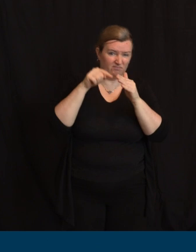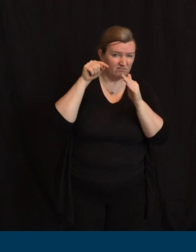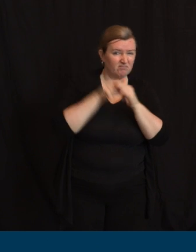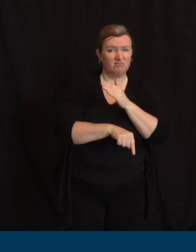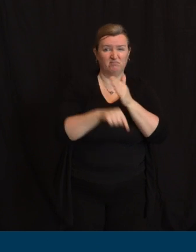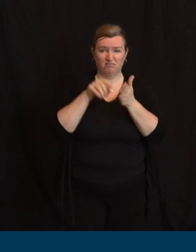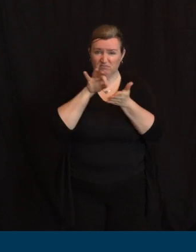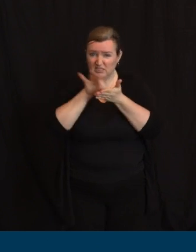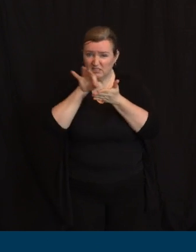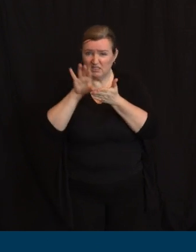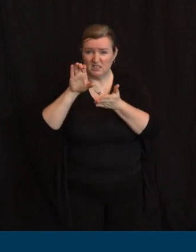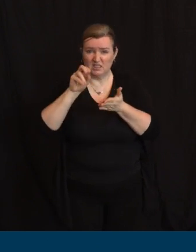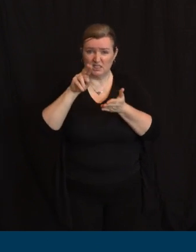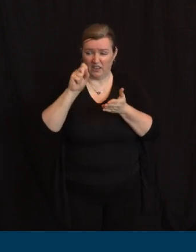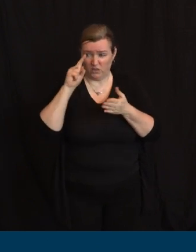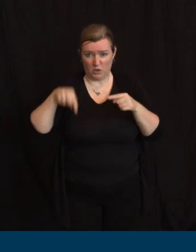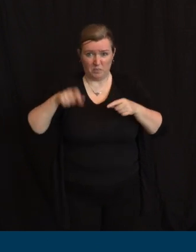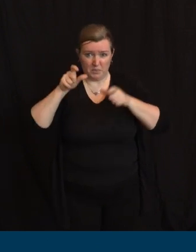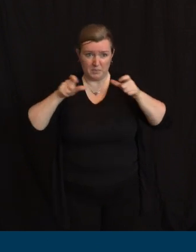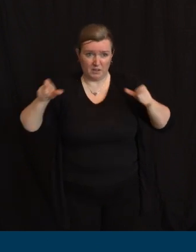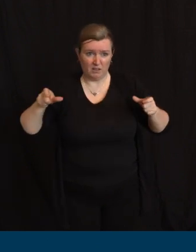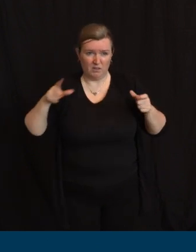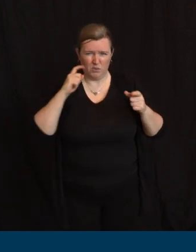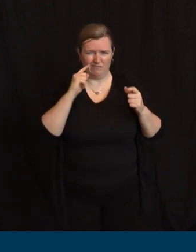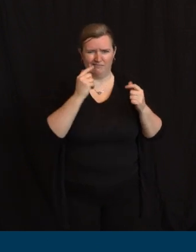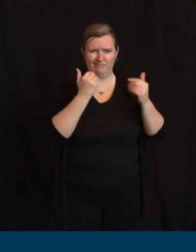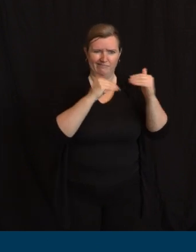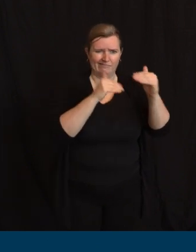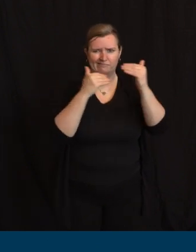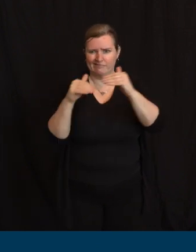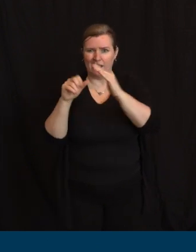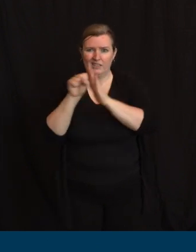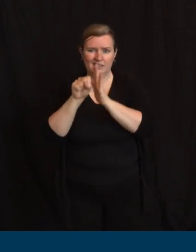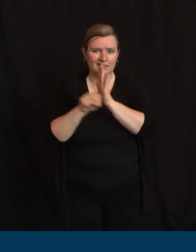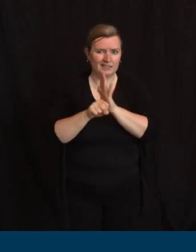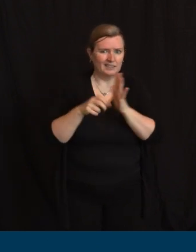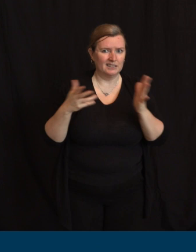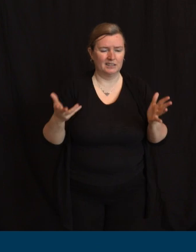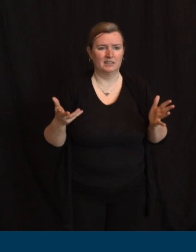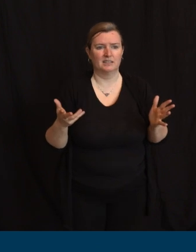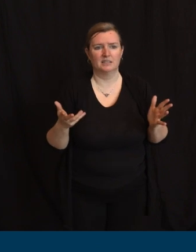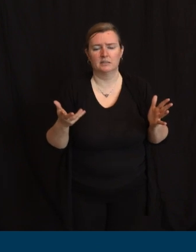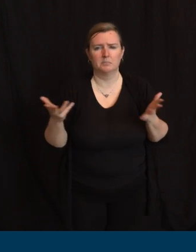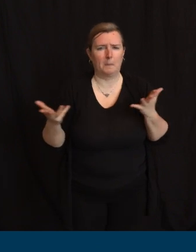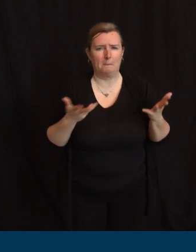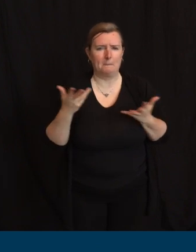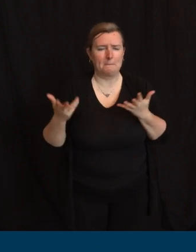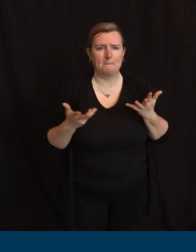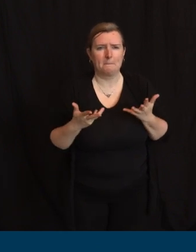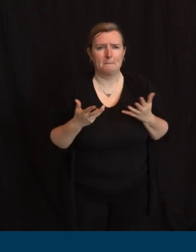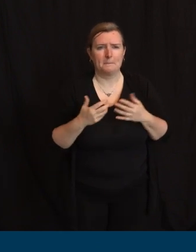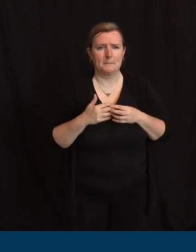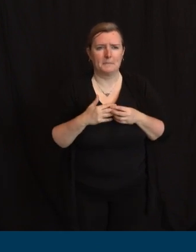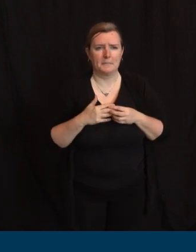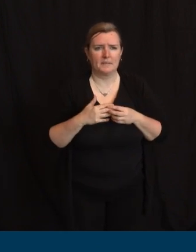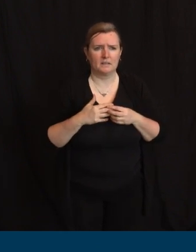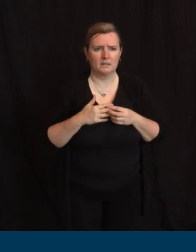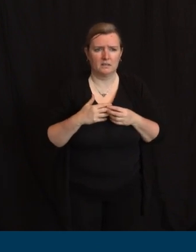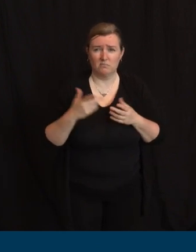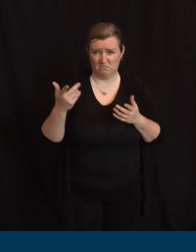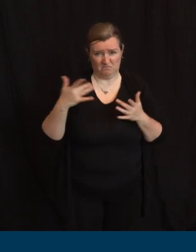state? And do you have more concerns about that in economically disadvantaged areas,